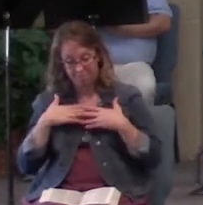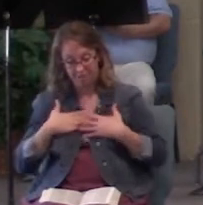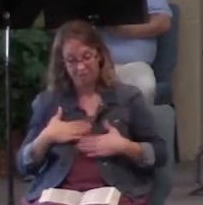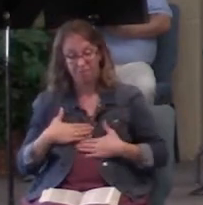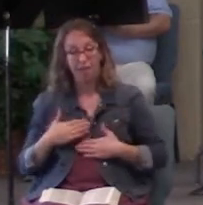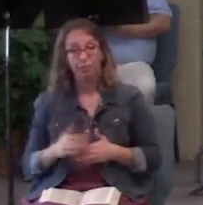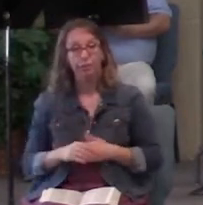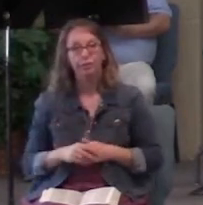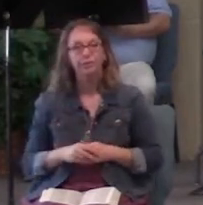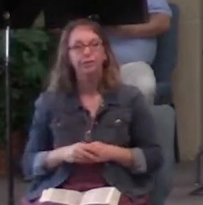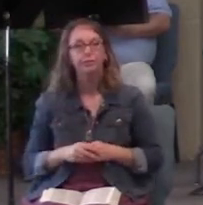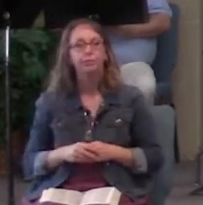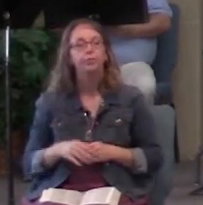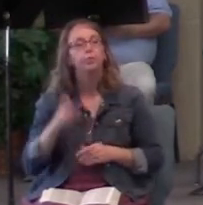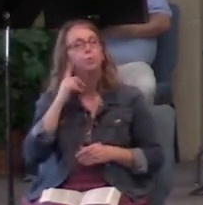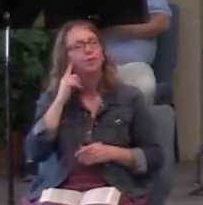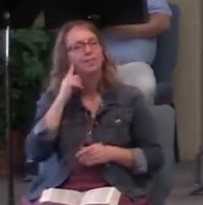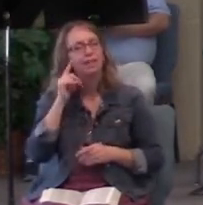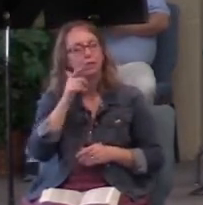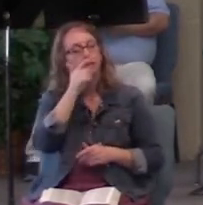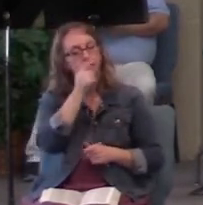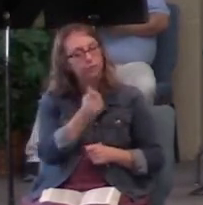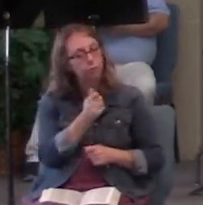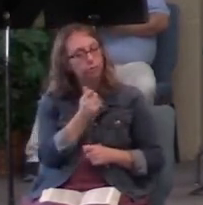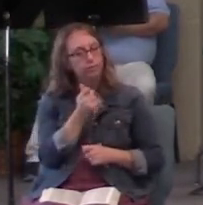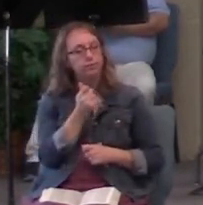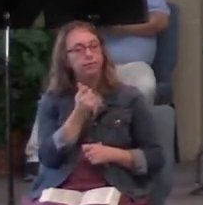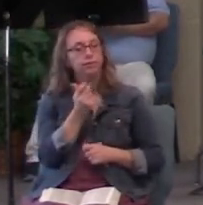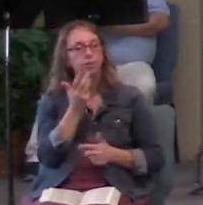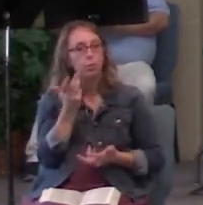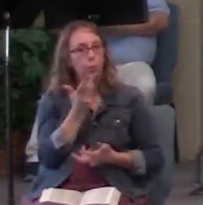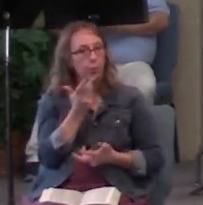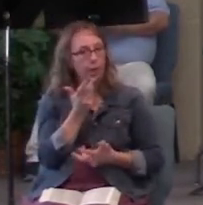What I find extremely interesting is that